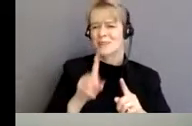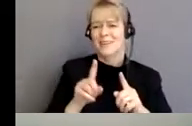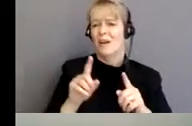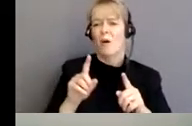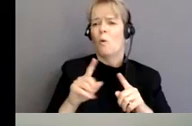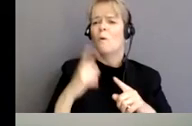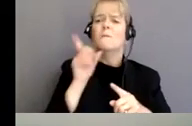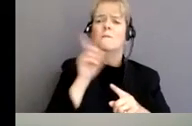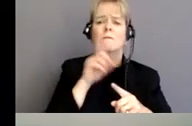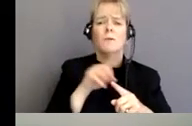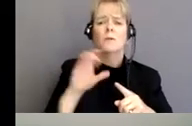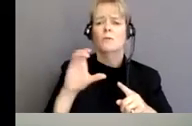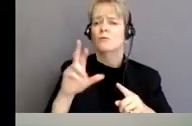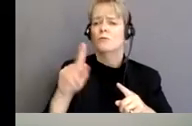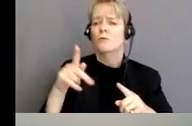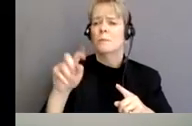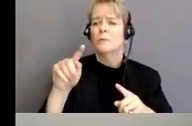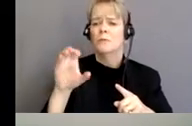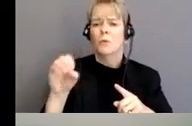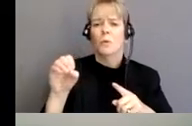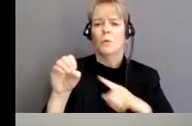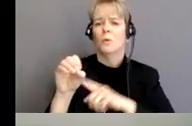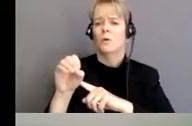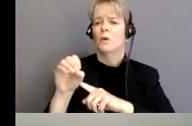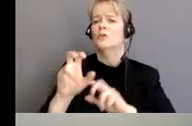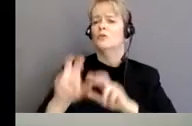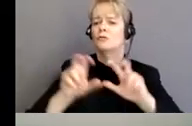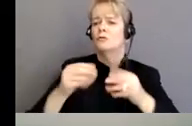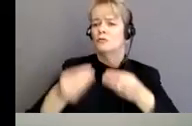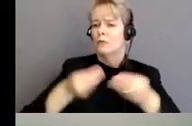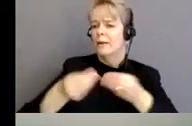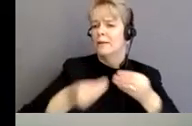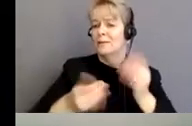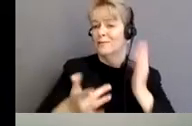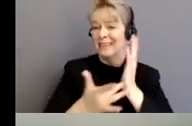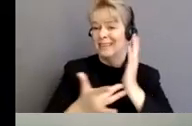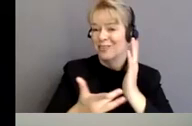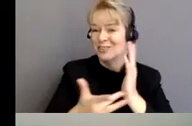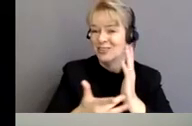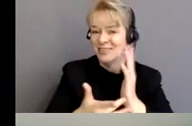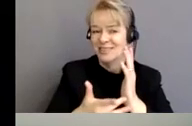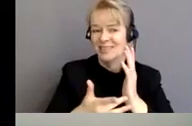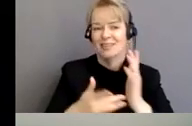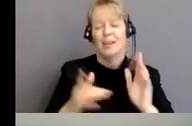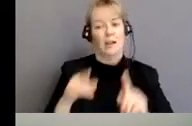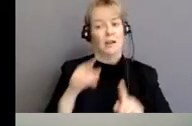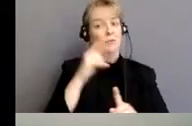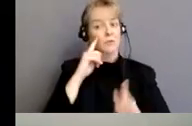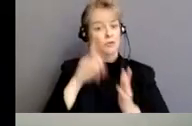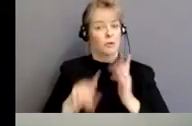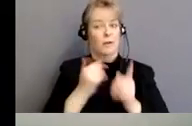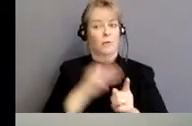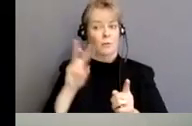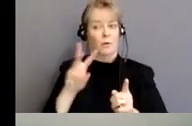OSC website. It was issued by the OSC. It was an overview of our investigation and how the scam was run. It's just something